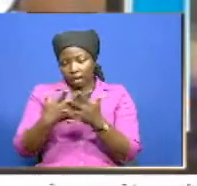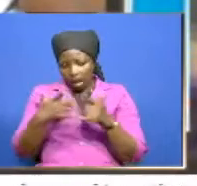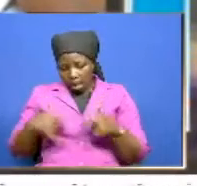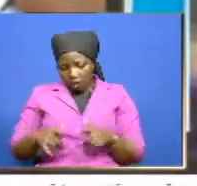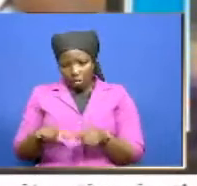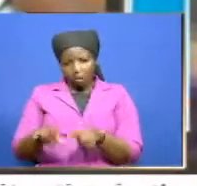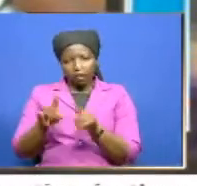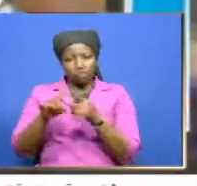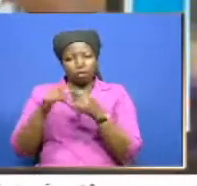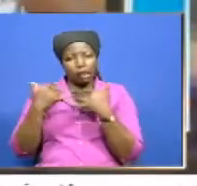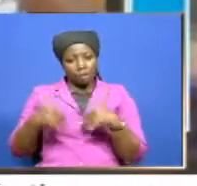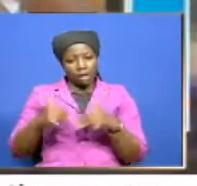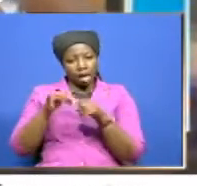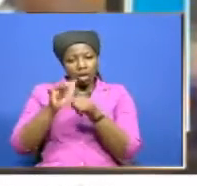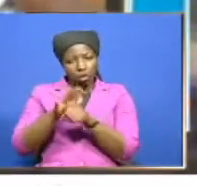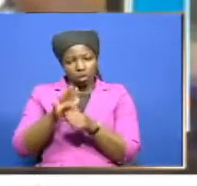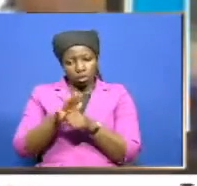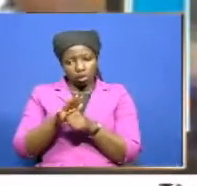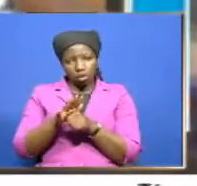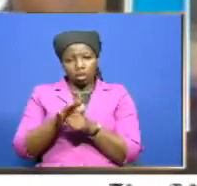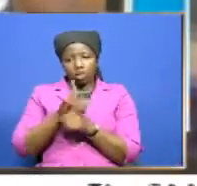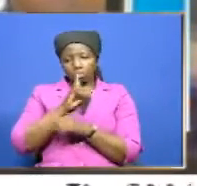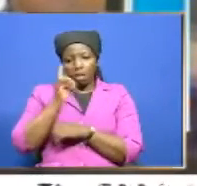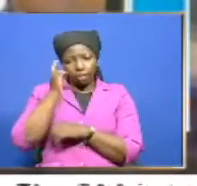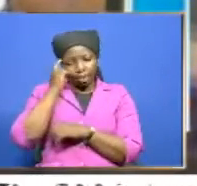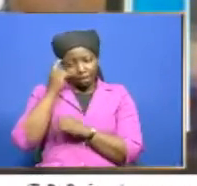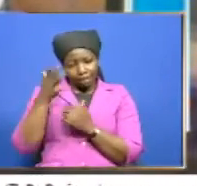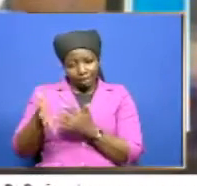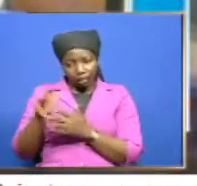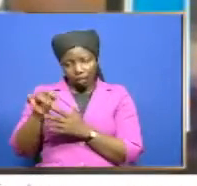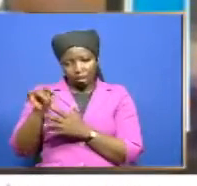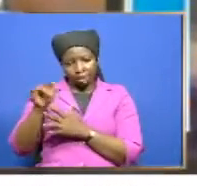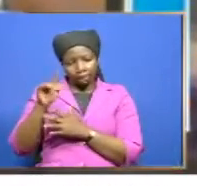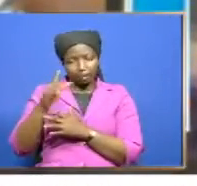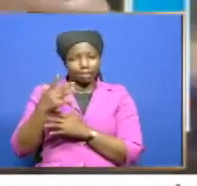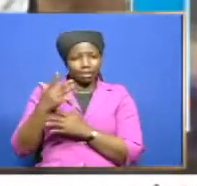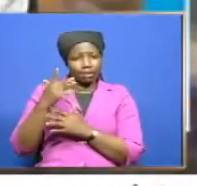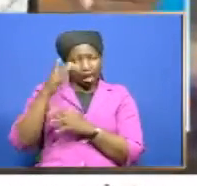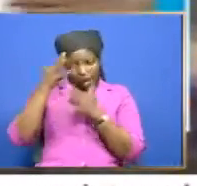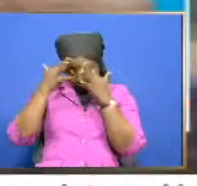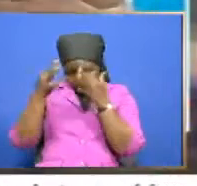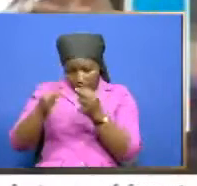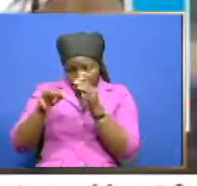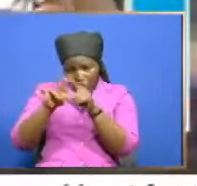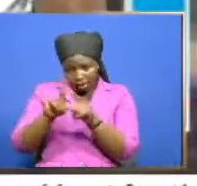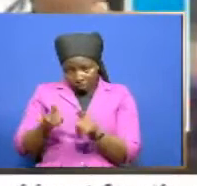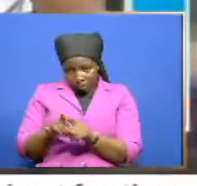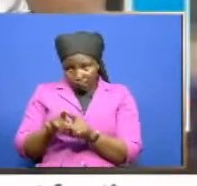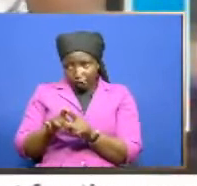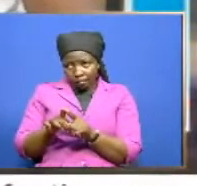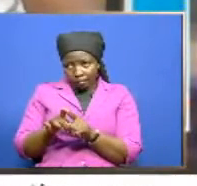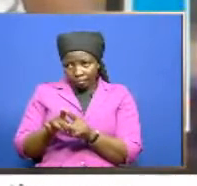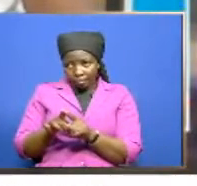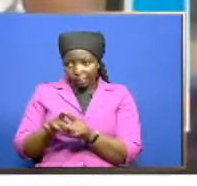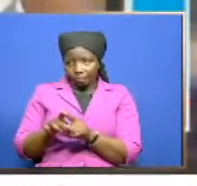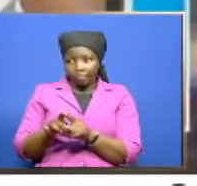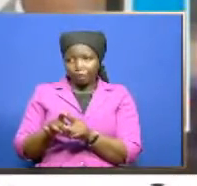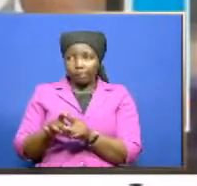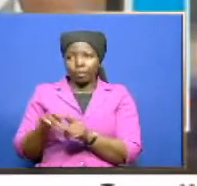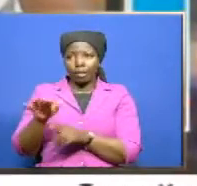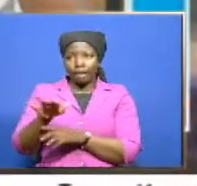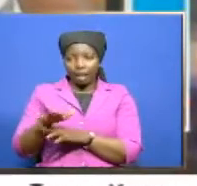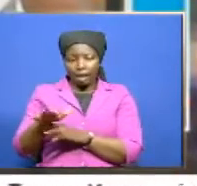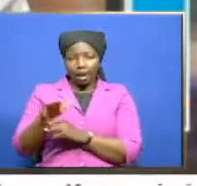a lot and talented to come through. So I think now it has been a deliberate decision, you know, and the coach obviously hails from those areas and has worked with women for a long